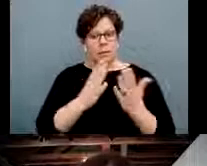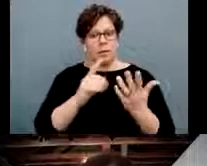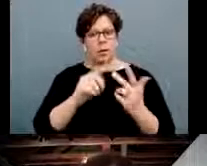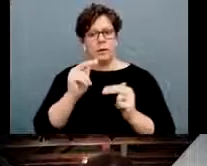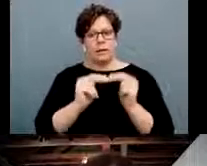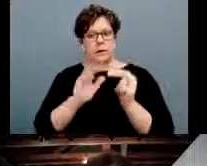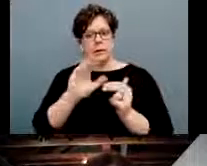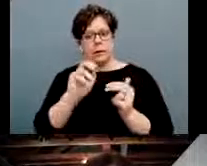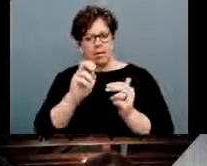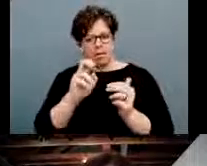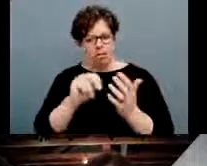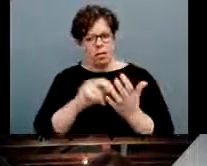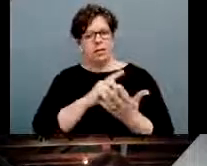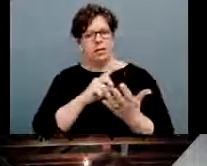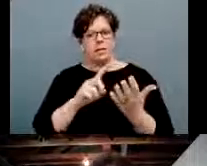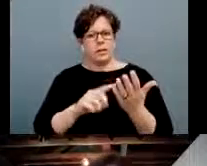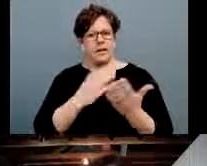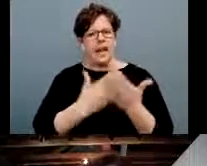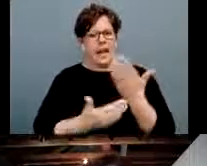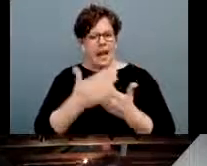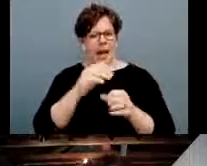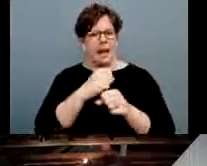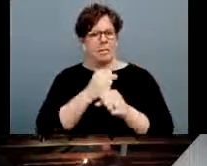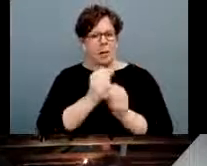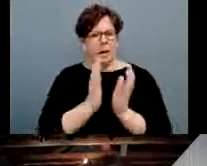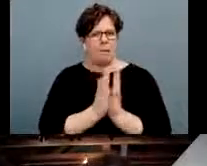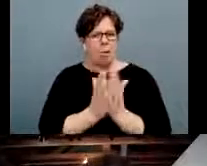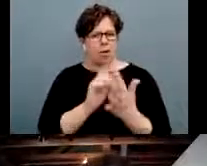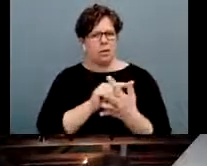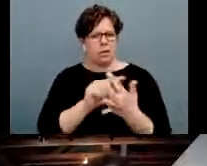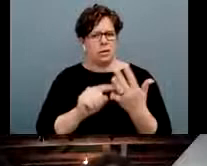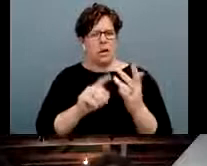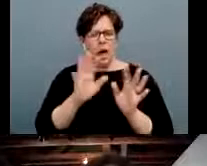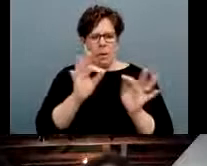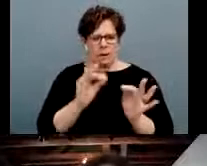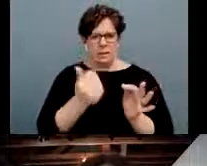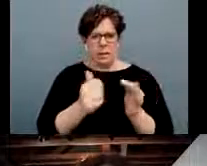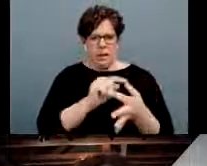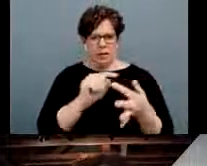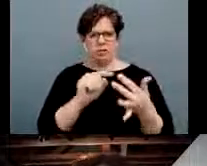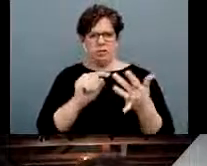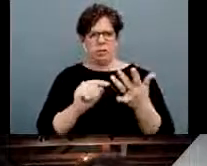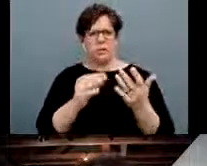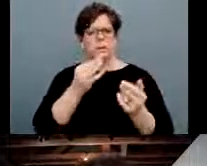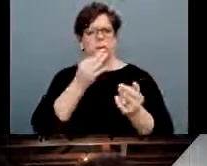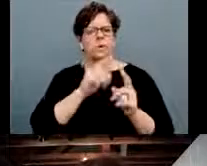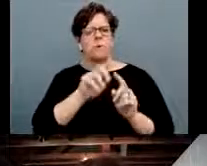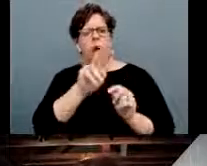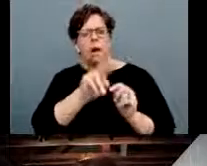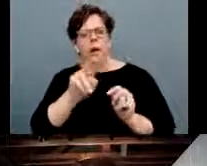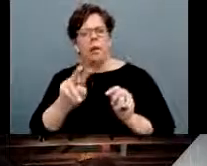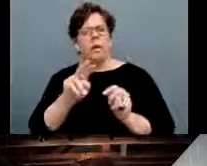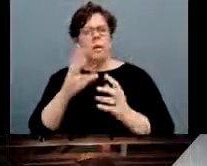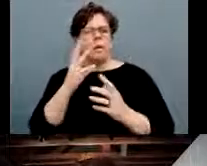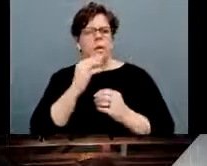So each of those are shown here. We're going to go into more depth on each of them in just a moment, but just take a second to look at this